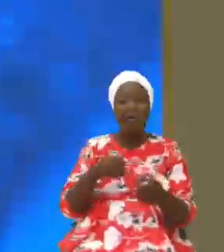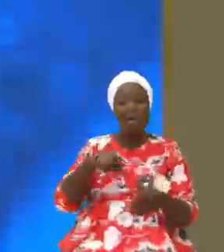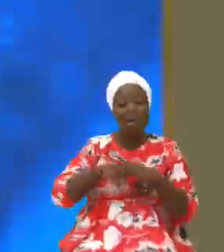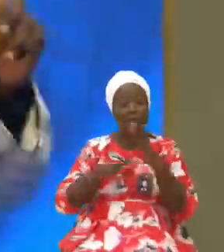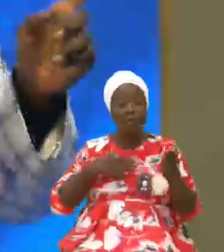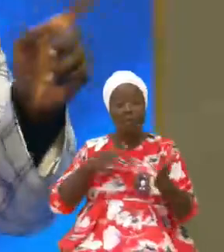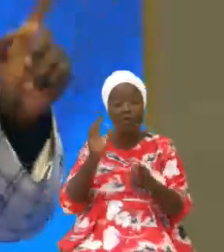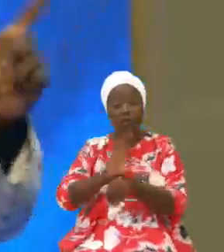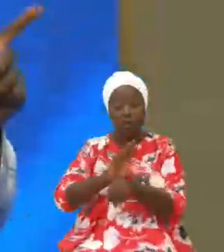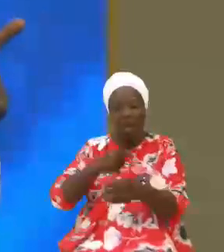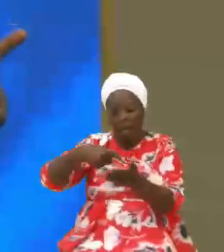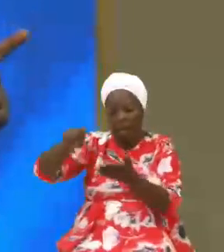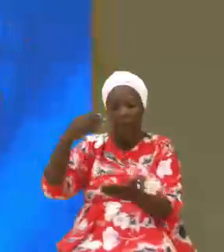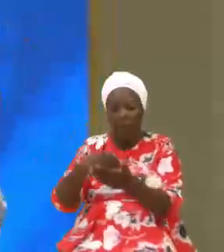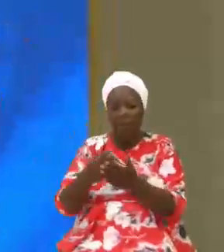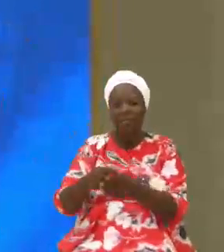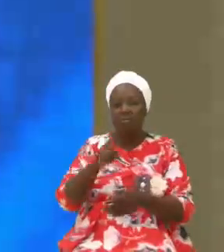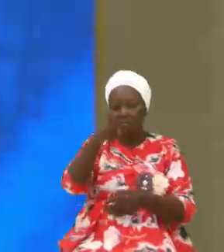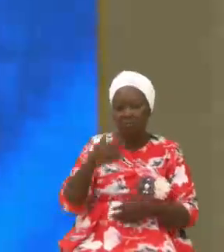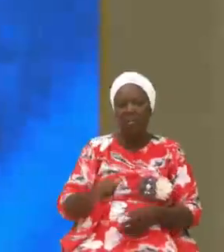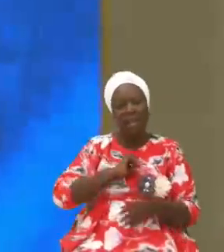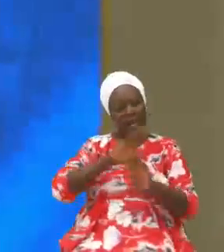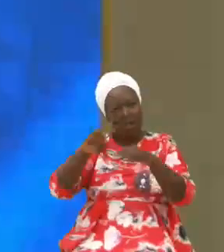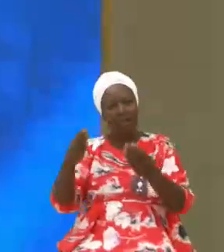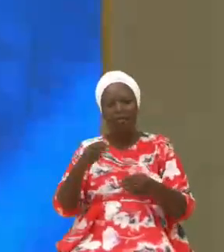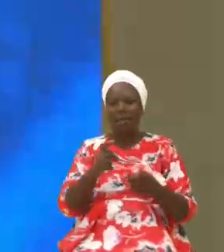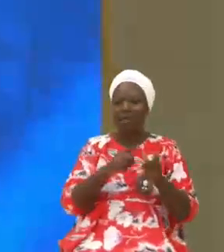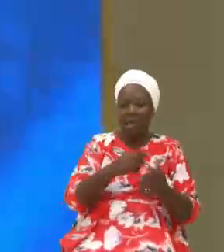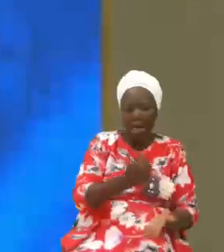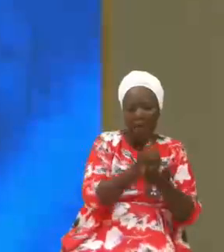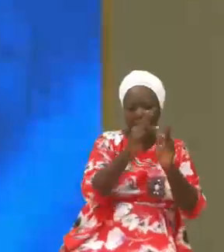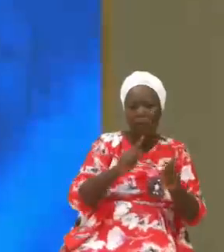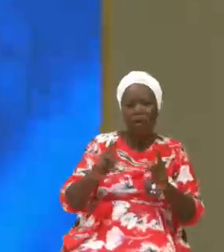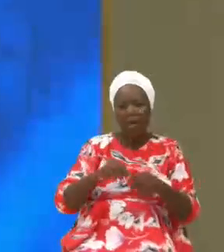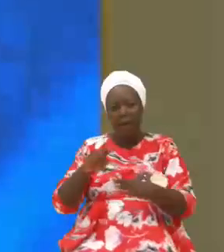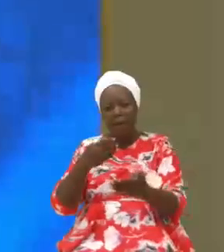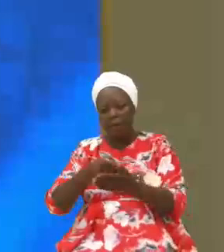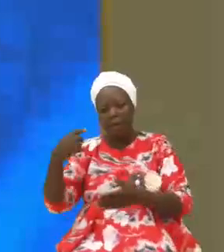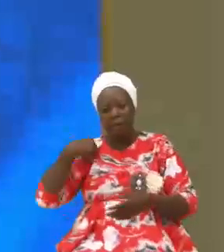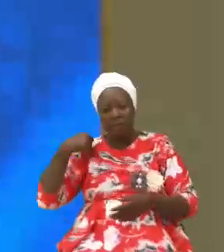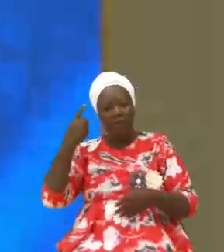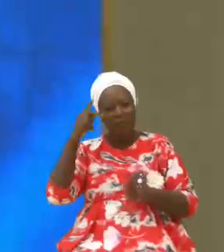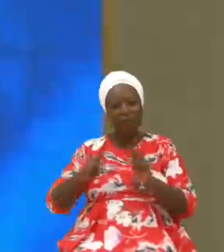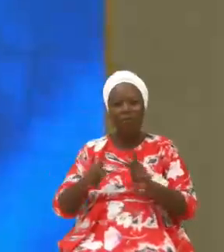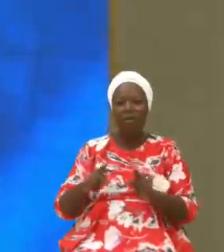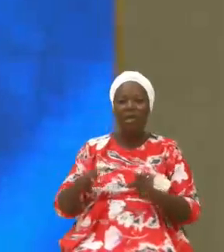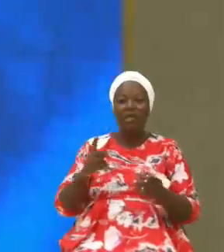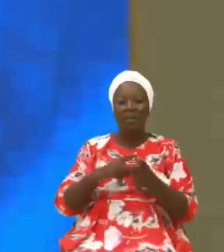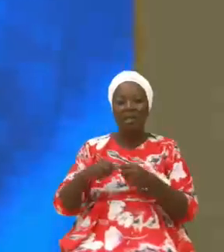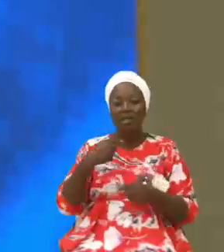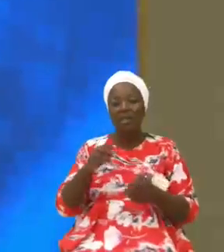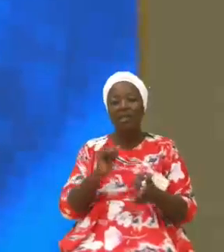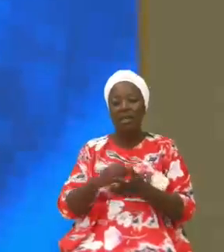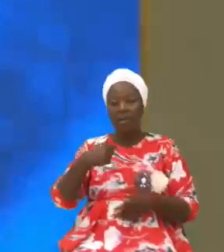to the thirsty. That's not why you're saved. It says, I obtained mercy, that in me